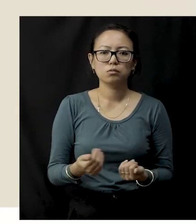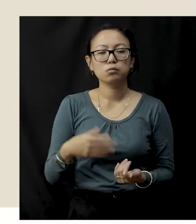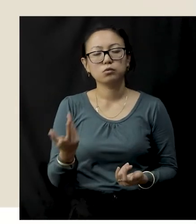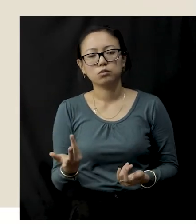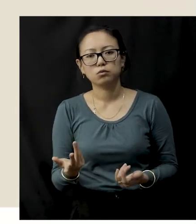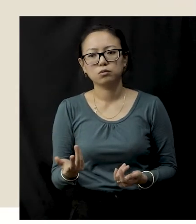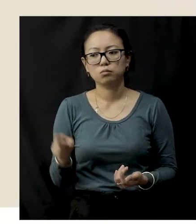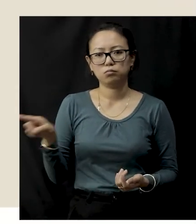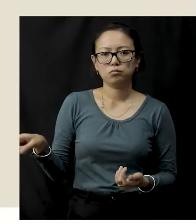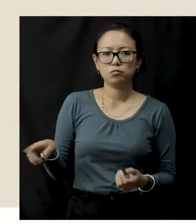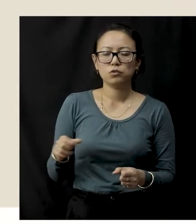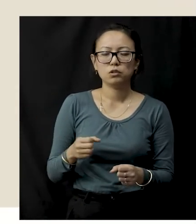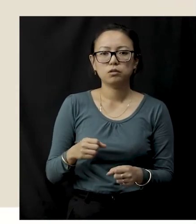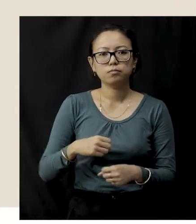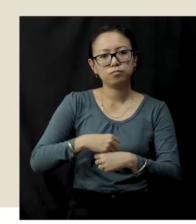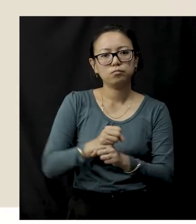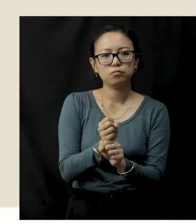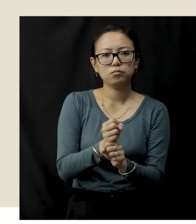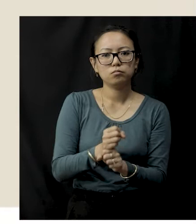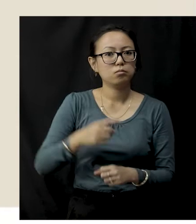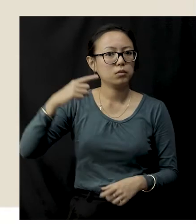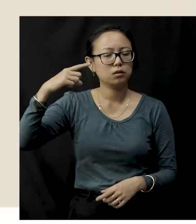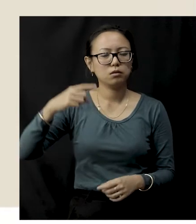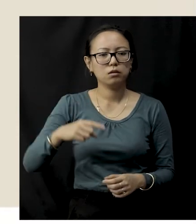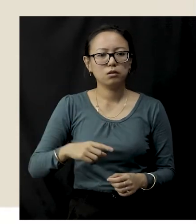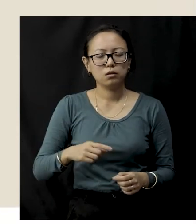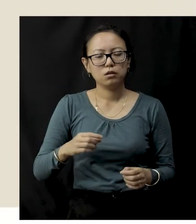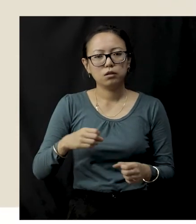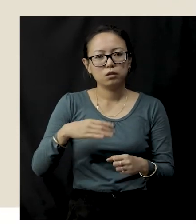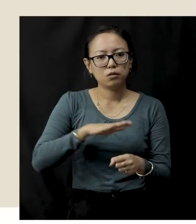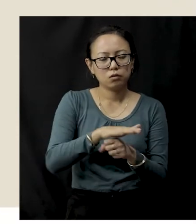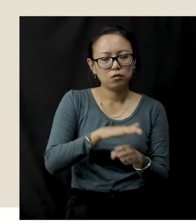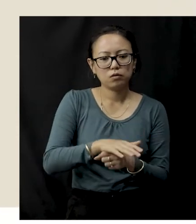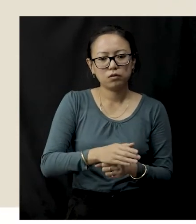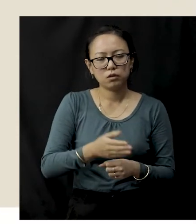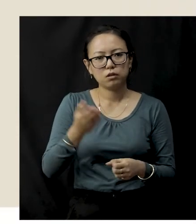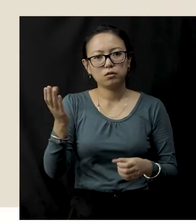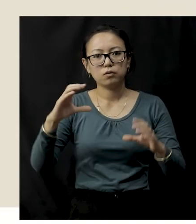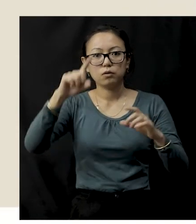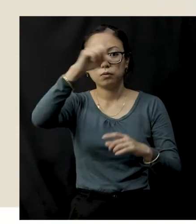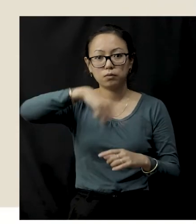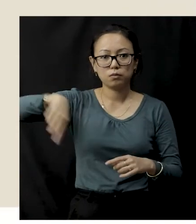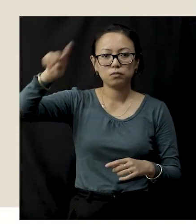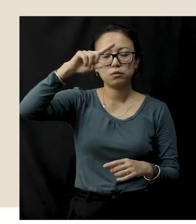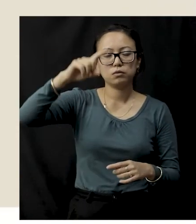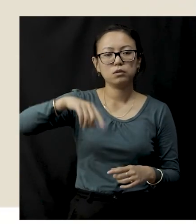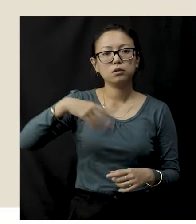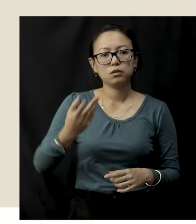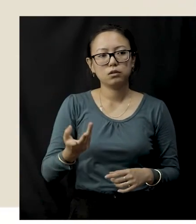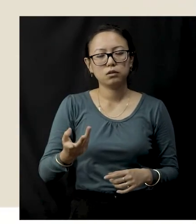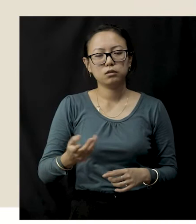okay? So not only that, but a log of wood, when it rolls, it can also pull heavy things,